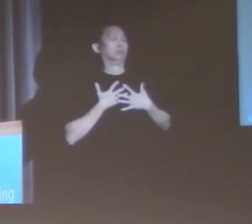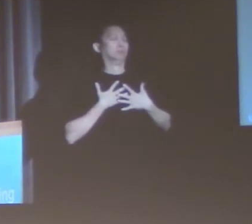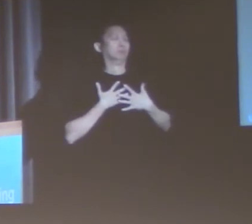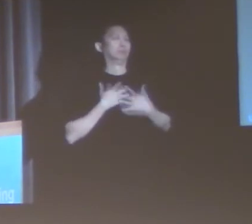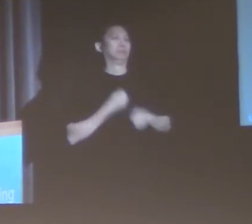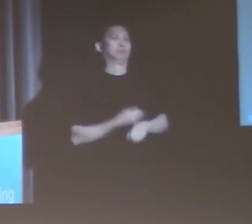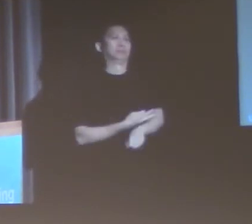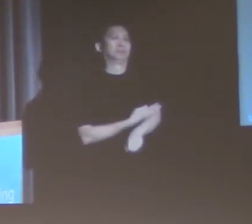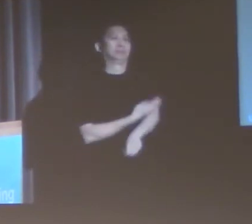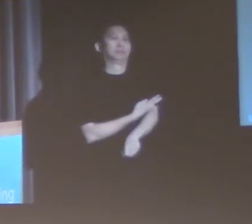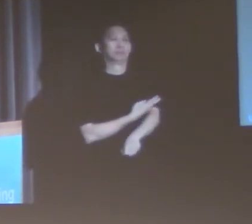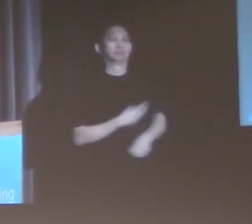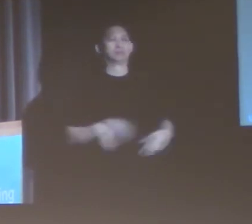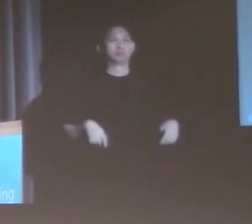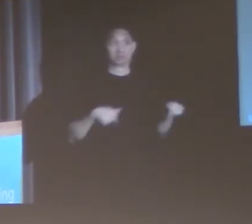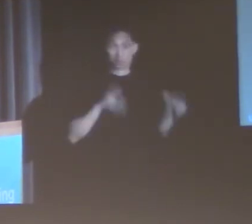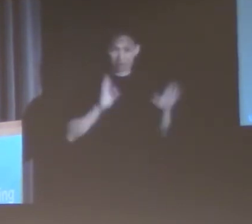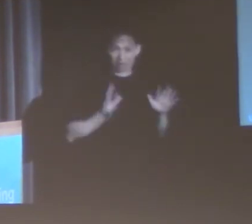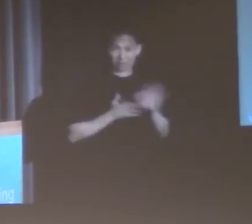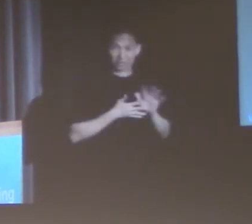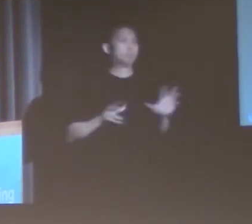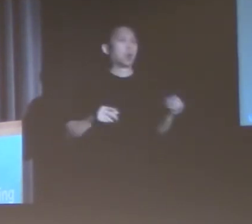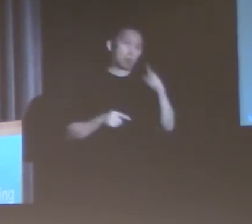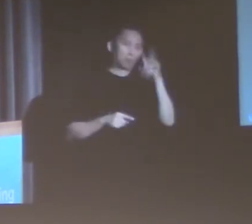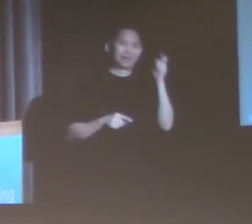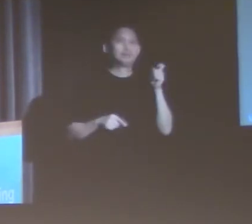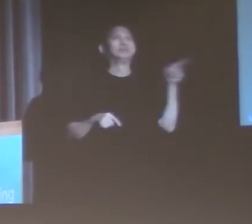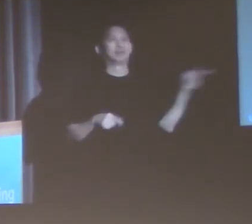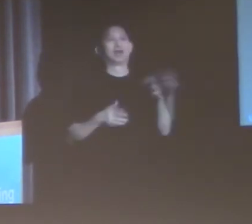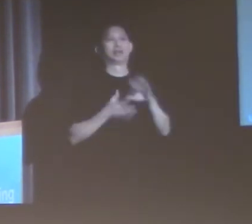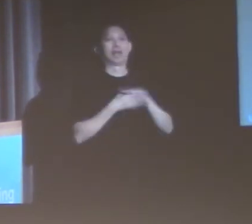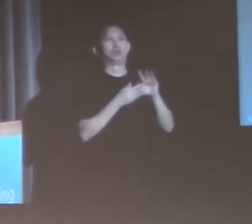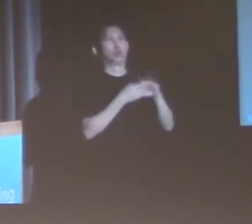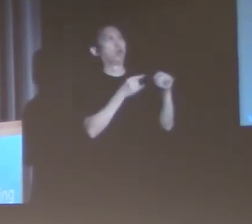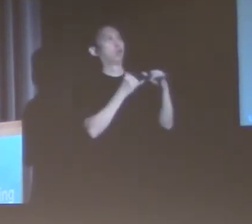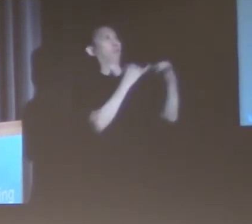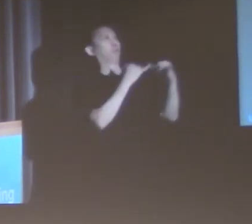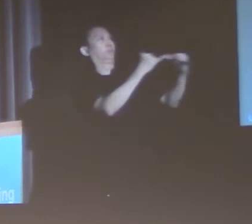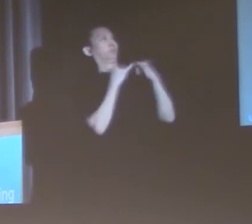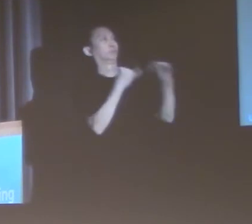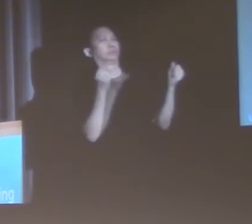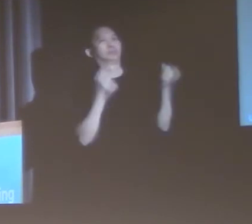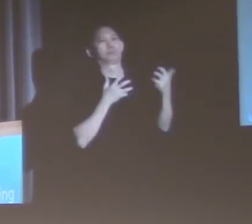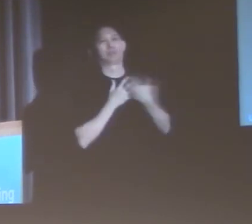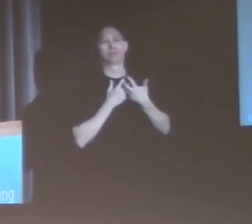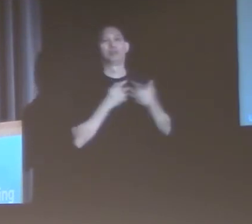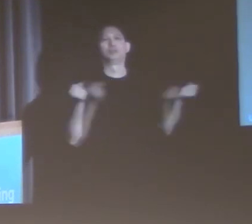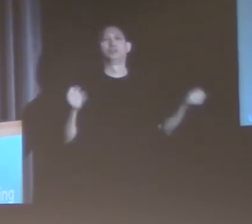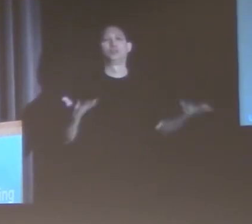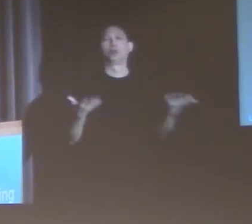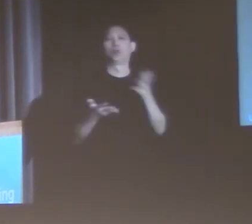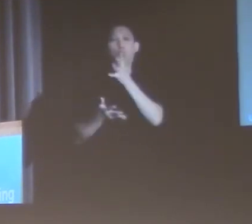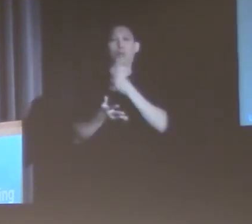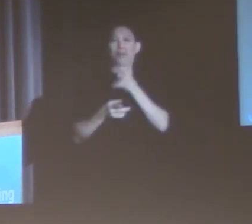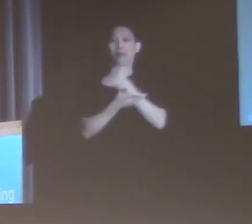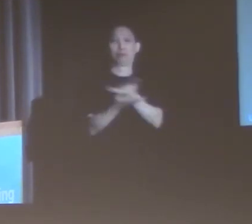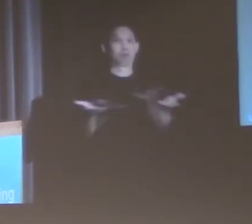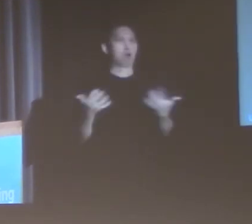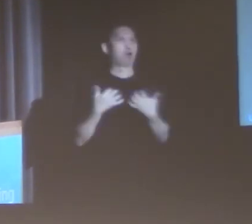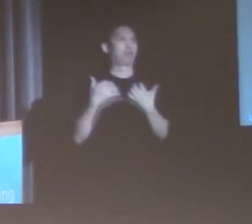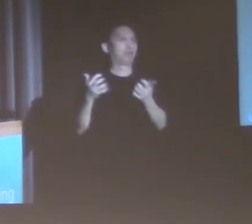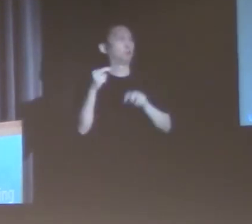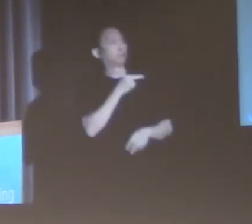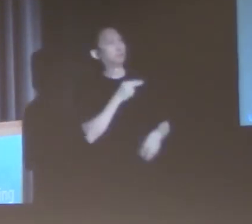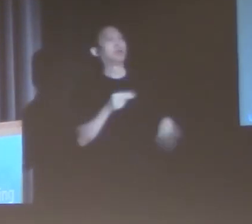not because it's a great film, but because it was their story. So many women in the audience, their kids had been inside, their children were excluded